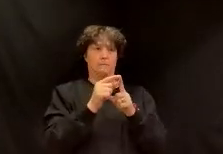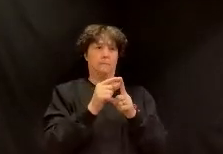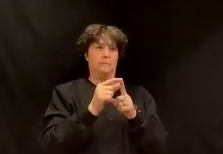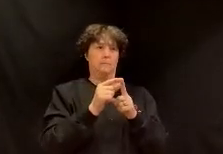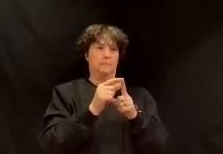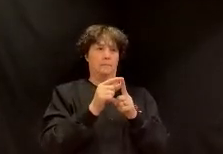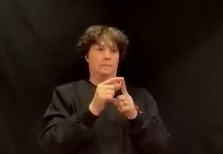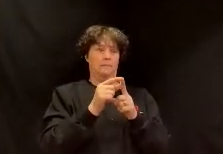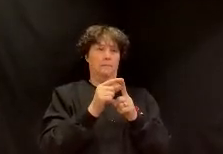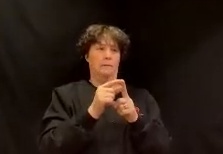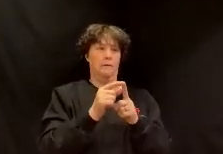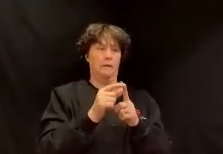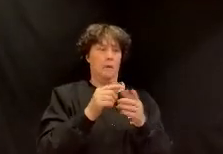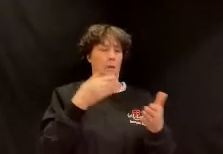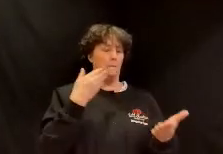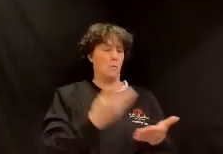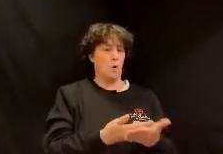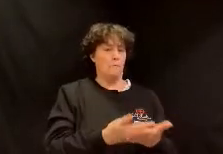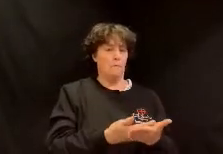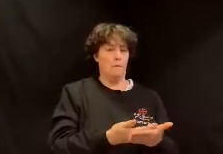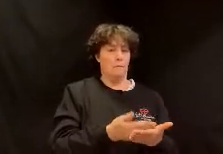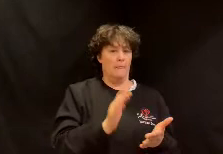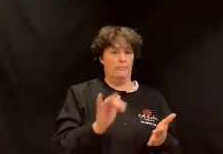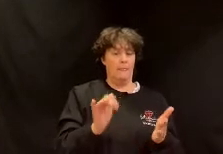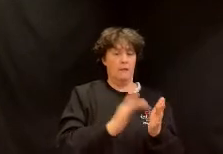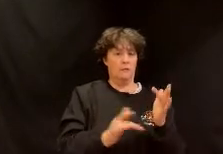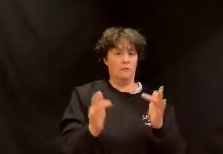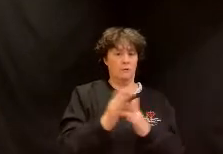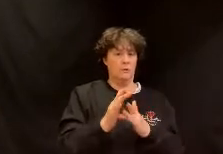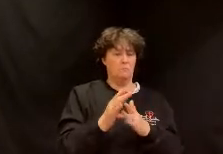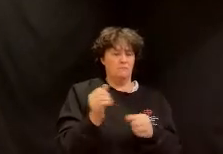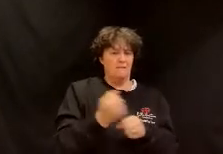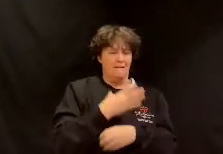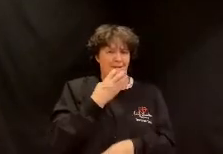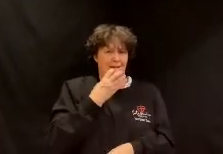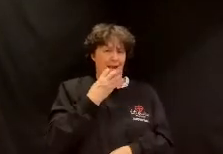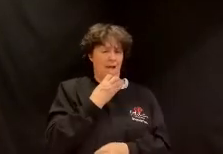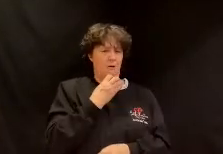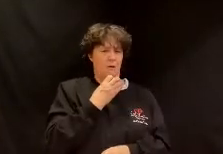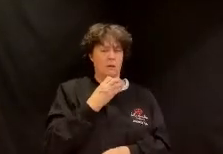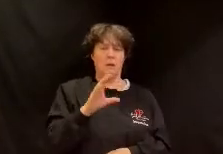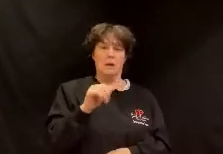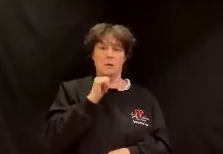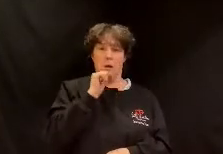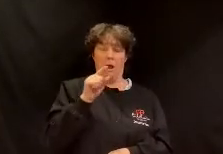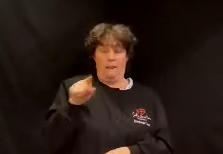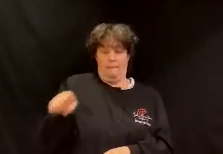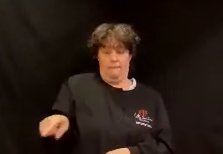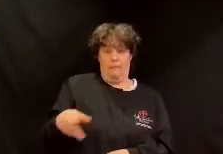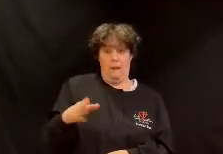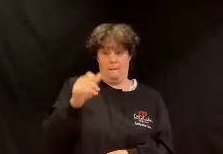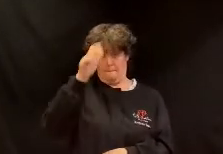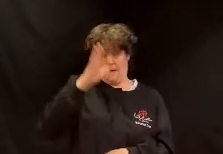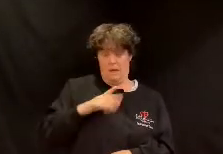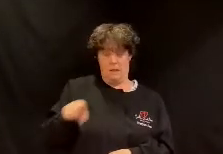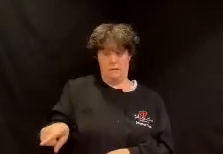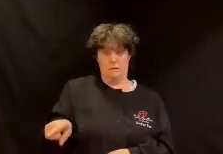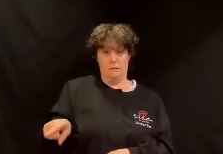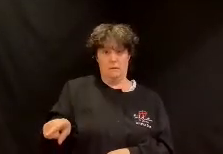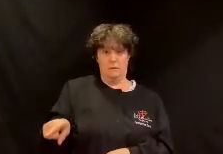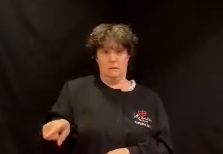there's some ample evidence that could mean that Jesus got very angry, not at the man.